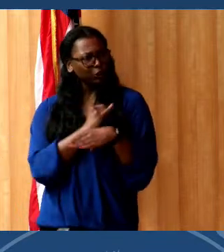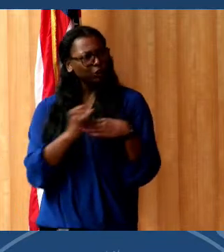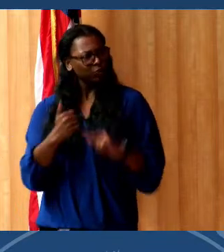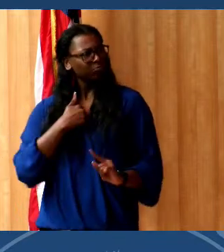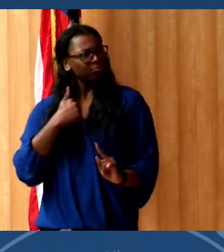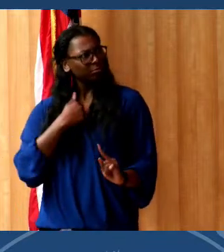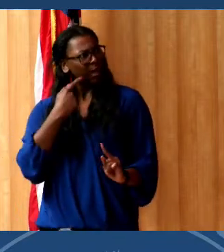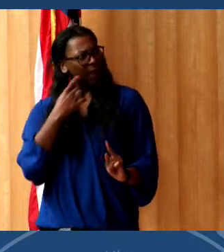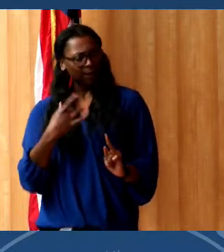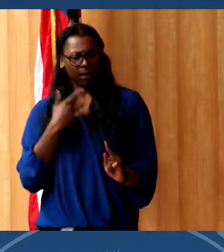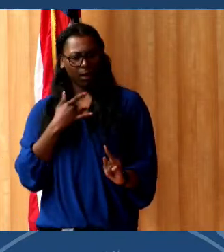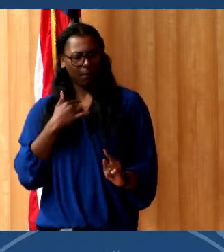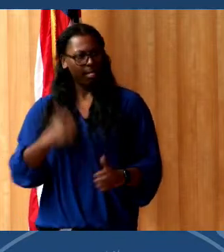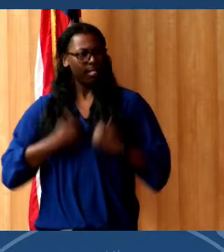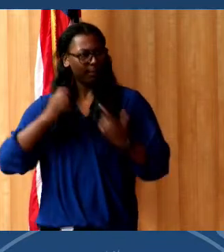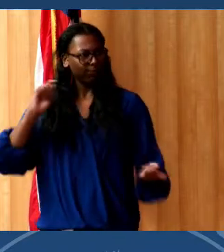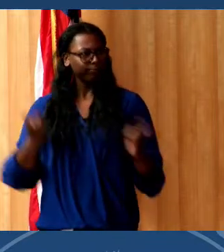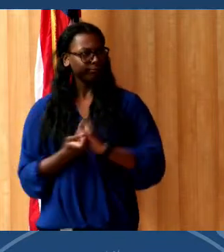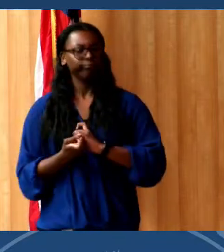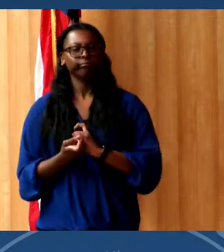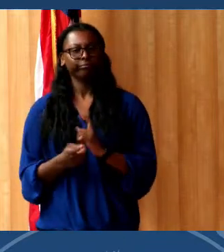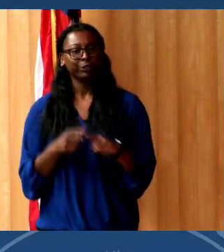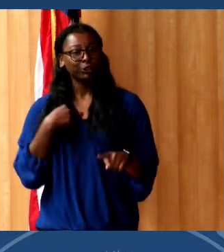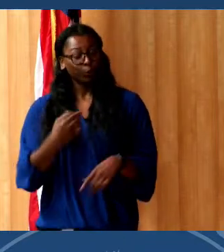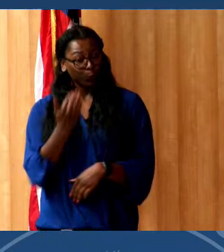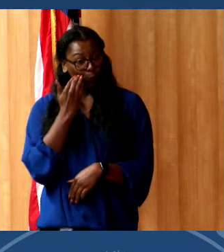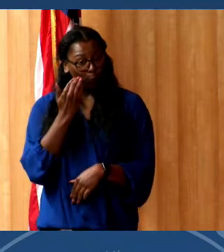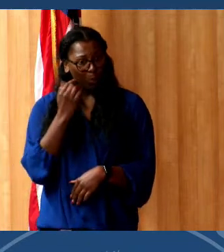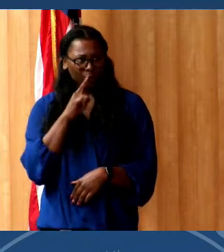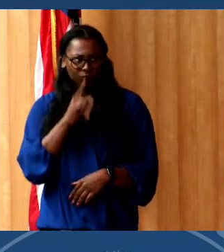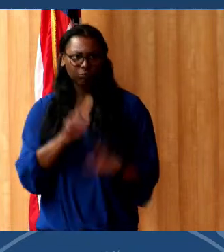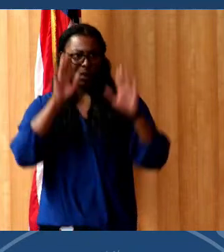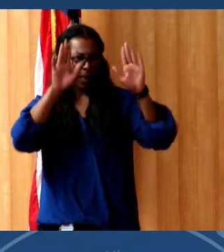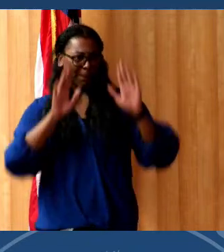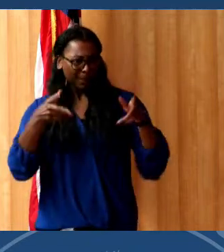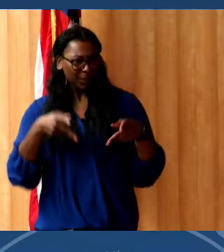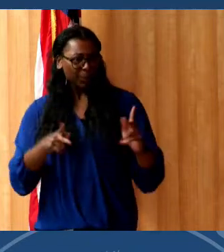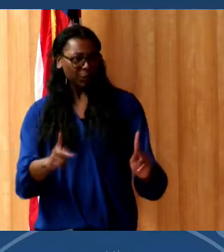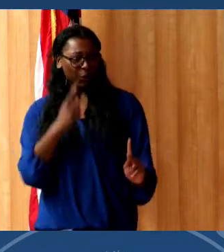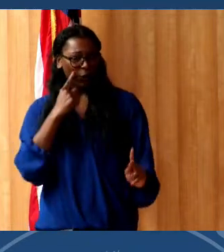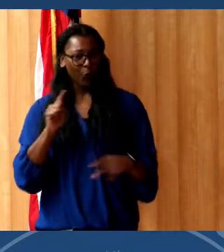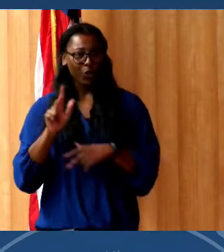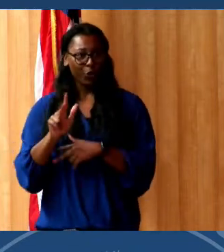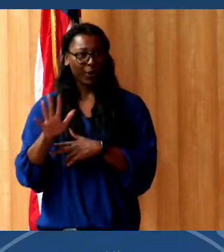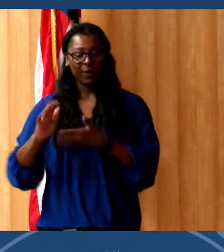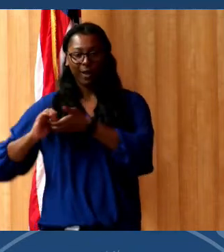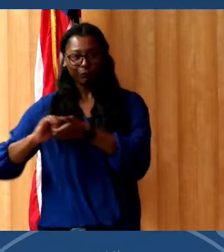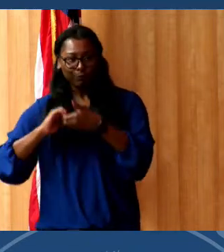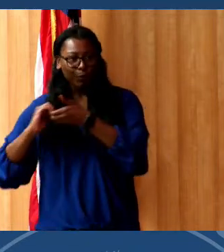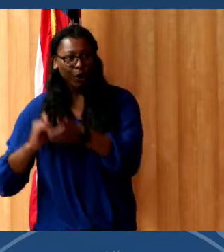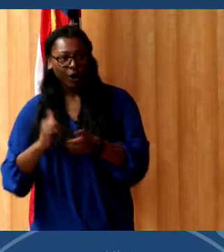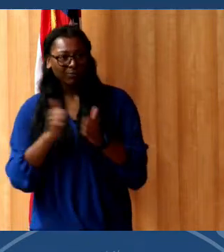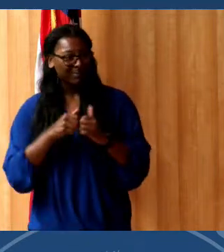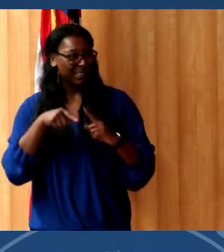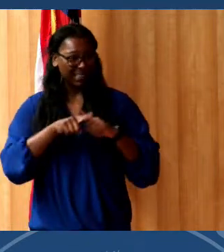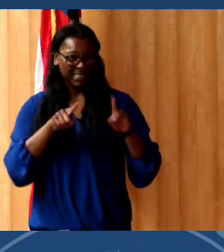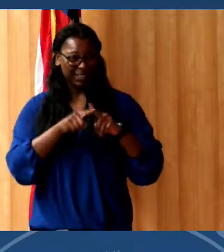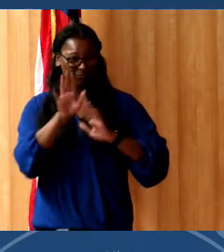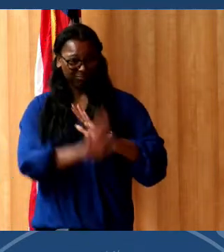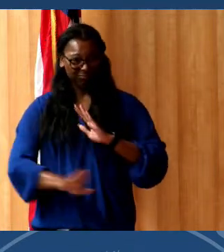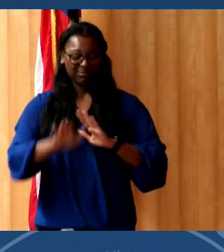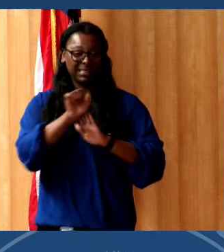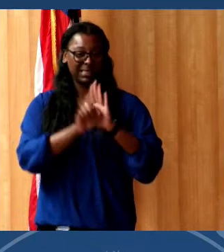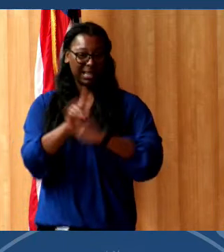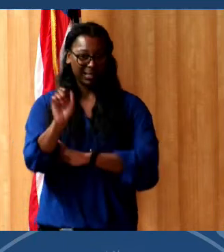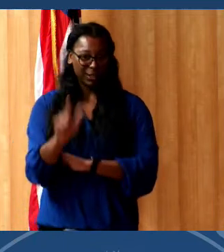make a difference. Please know that this was such an incredible opportunity for our 35 partner sites up and down the state, and